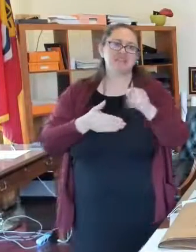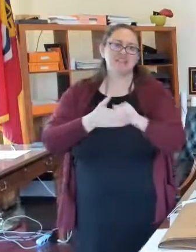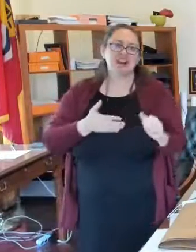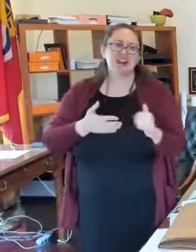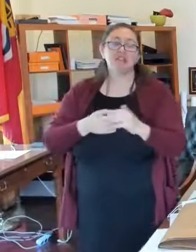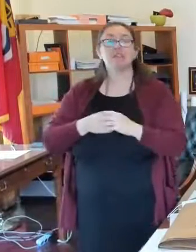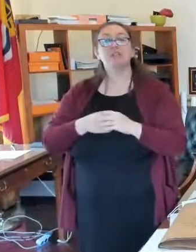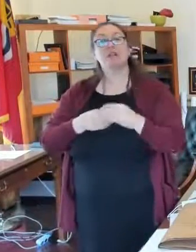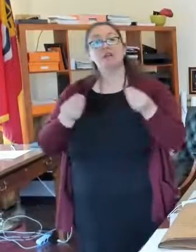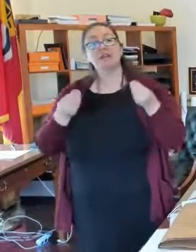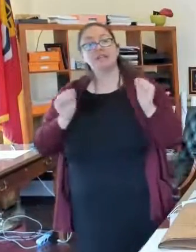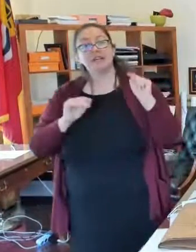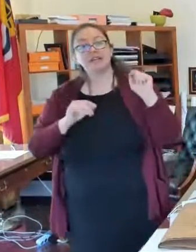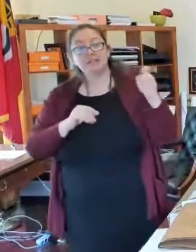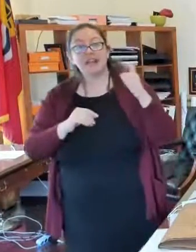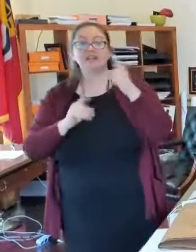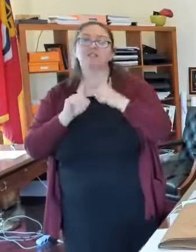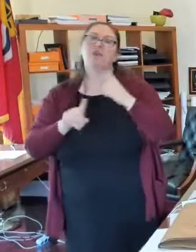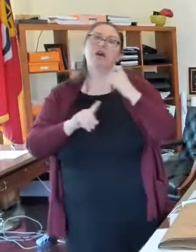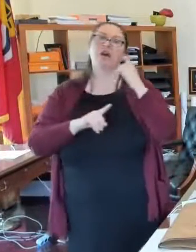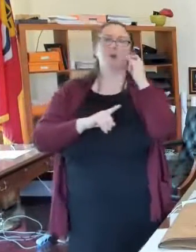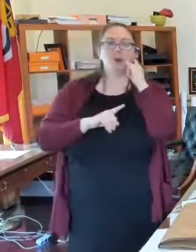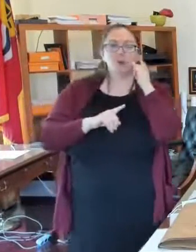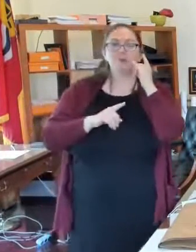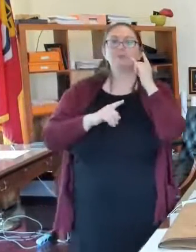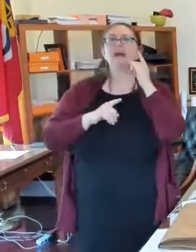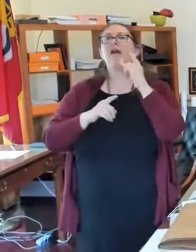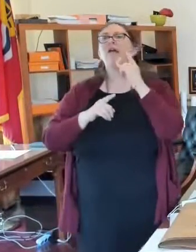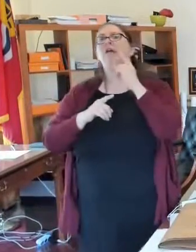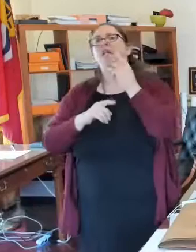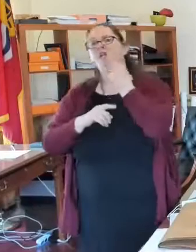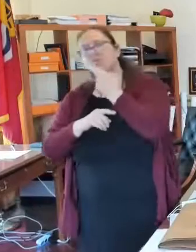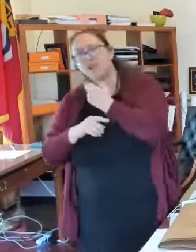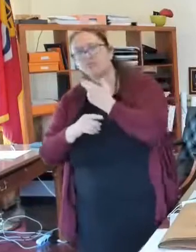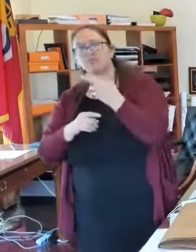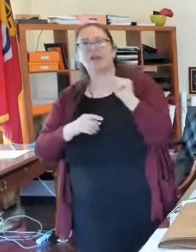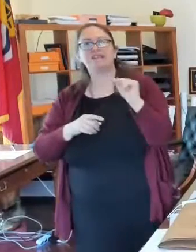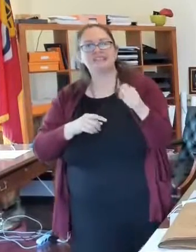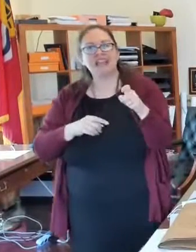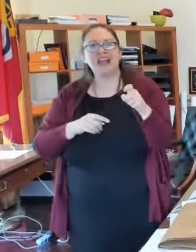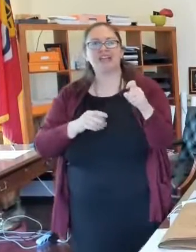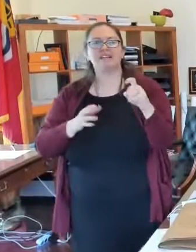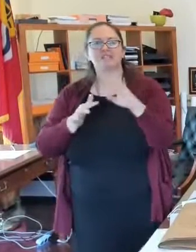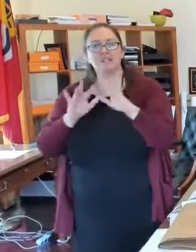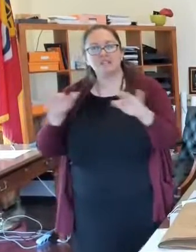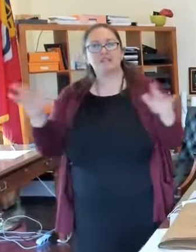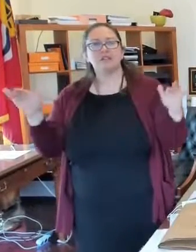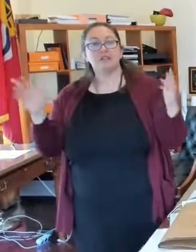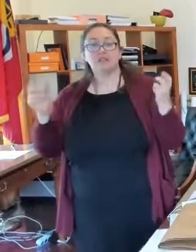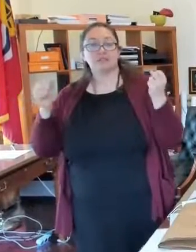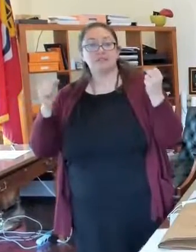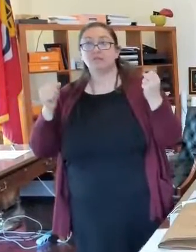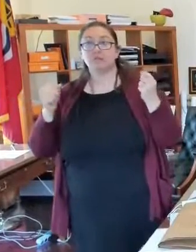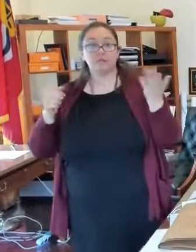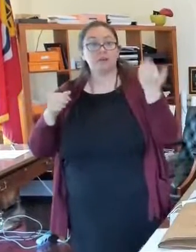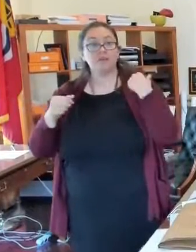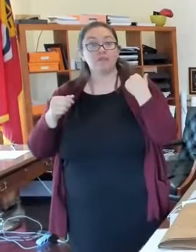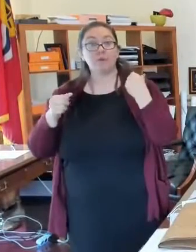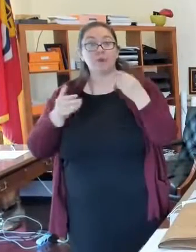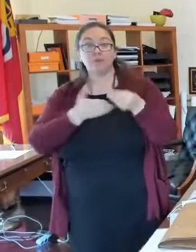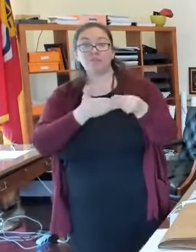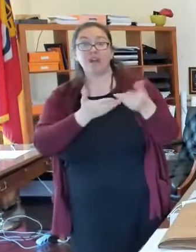it's restaurant tax, it's hotel motel tax, it's all kinds of different revenue streams that